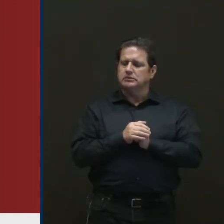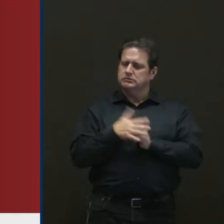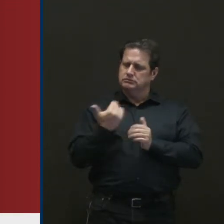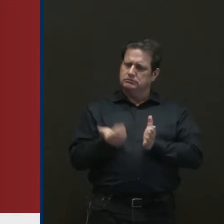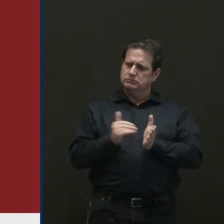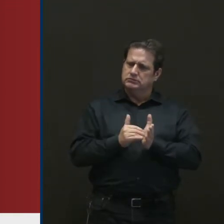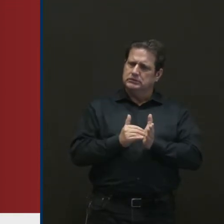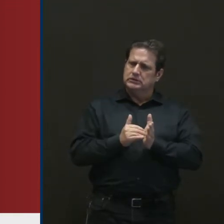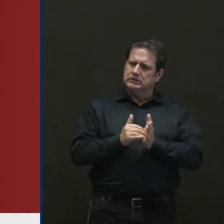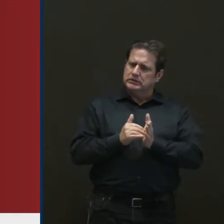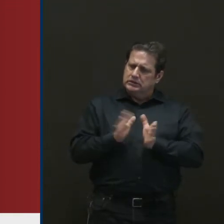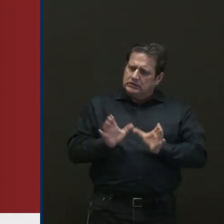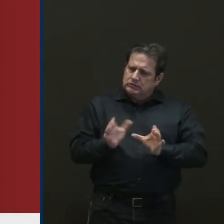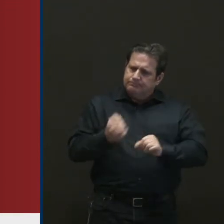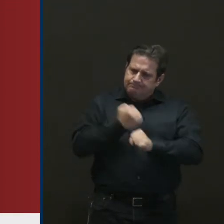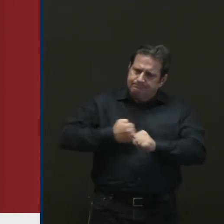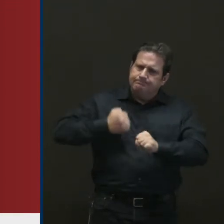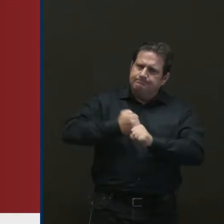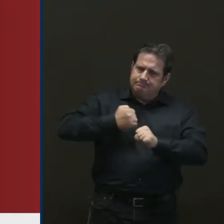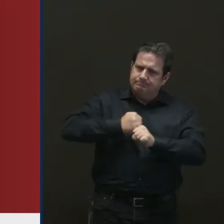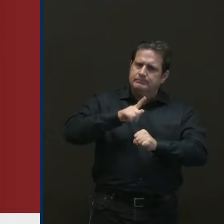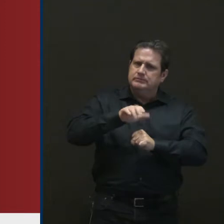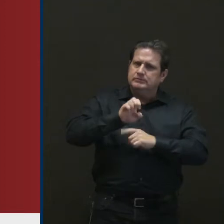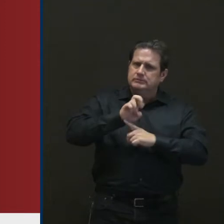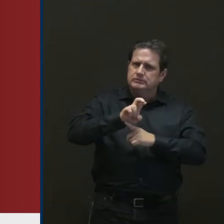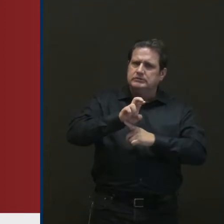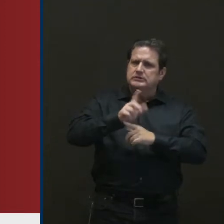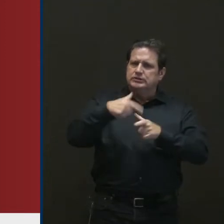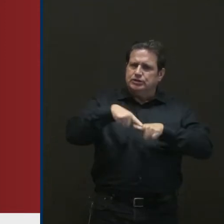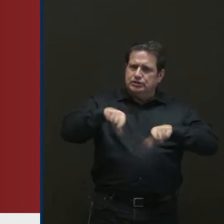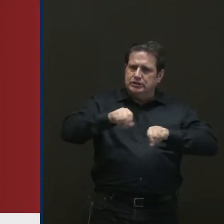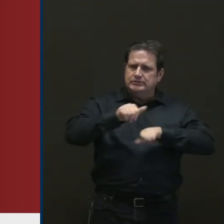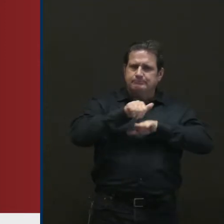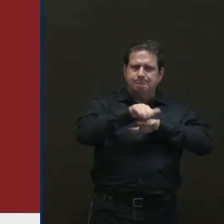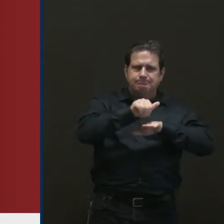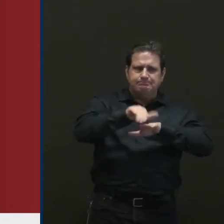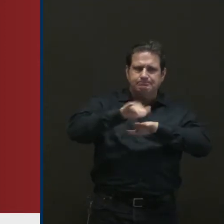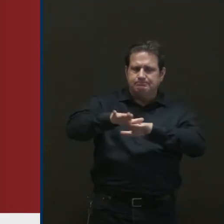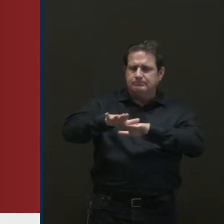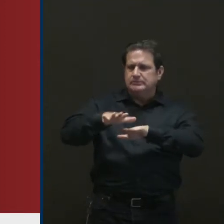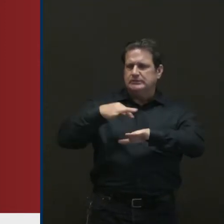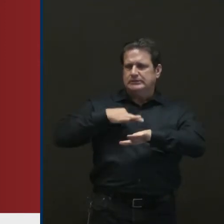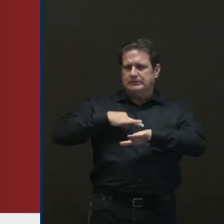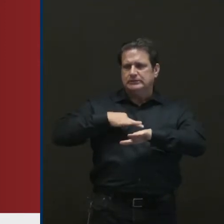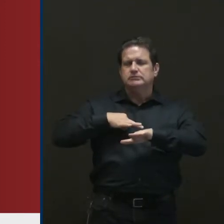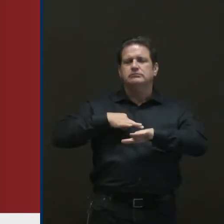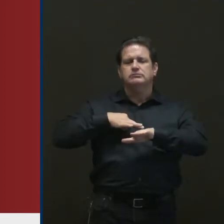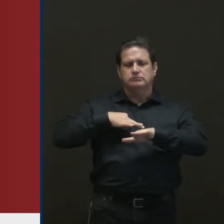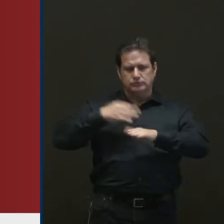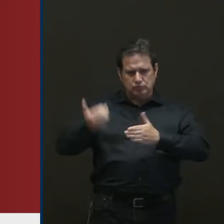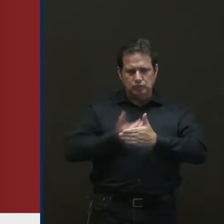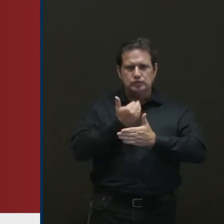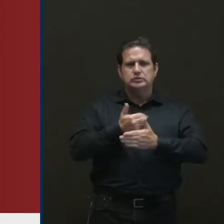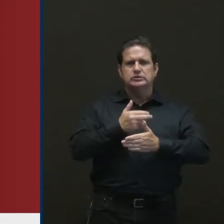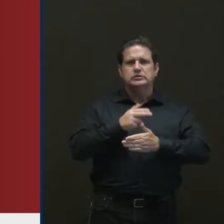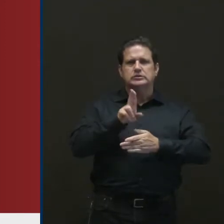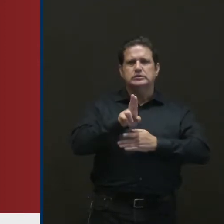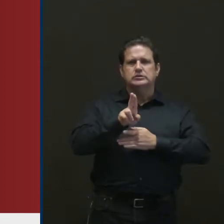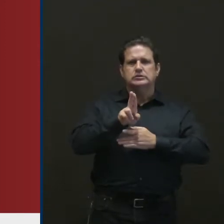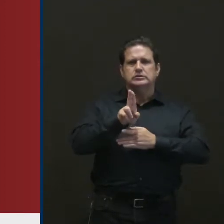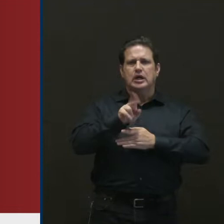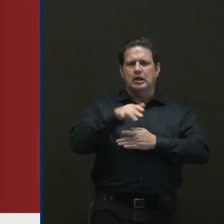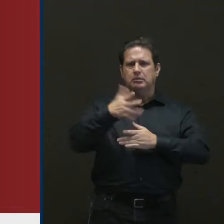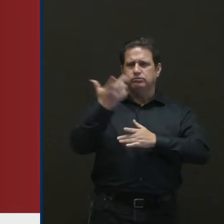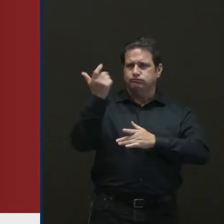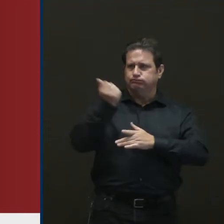significant activity in the Department of Labor, getting those checks out and taking the applications for unemployment